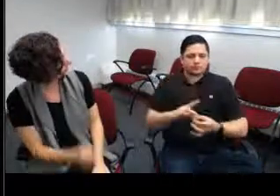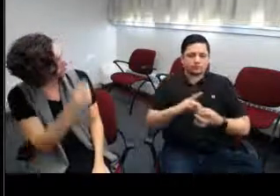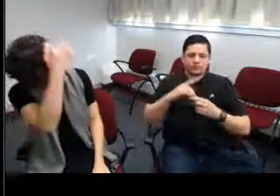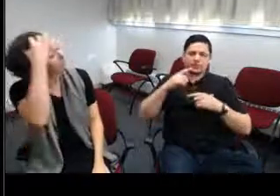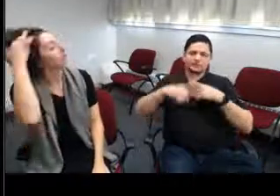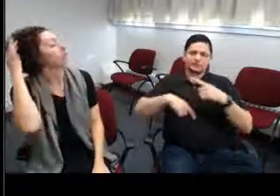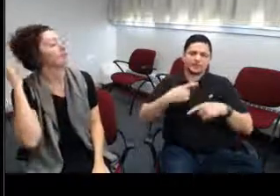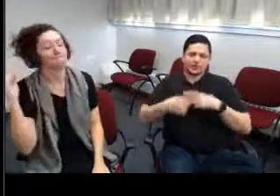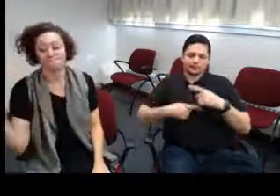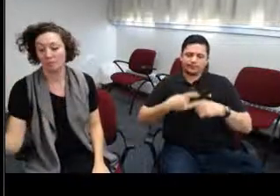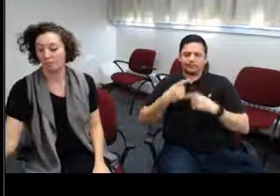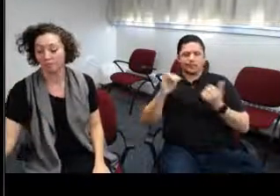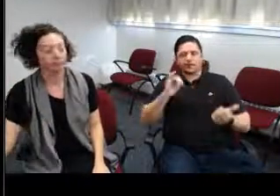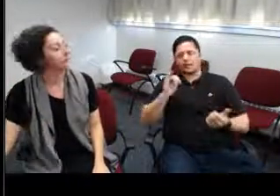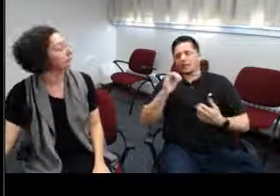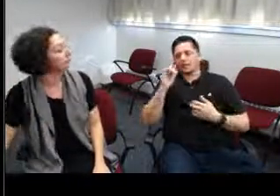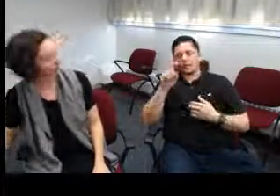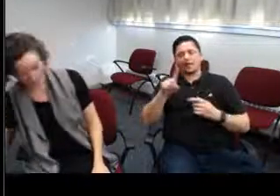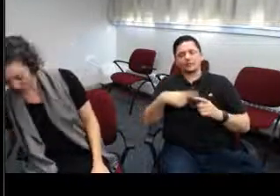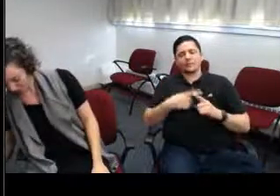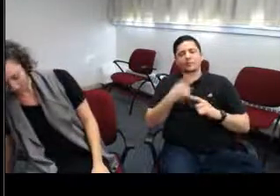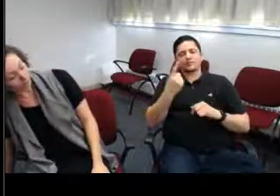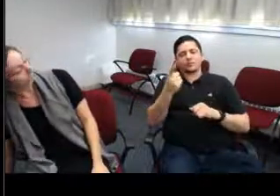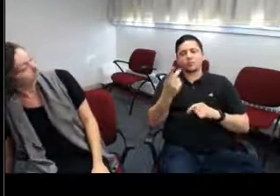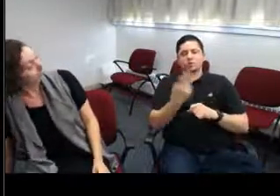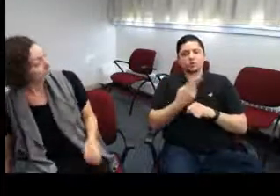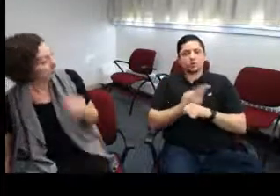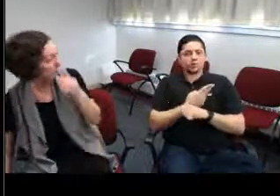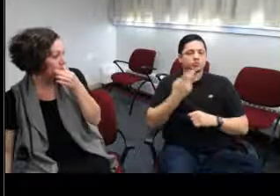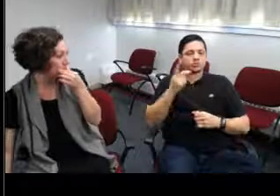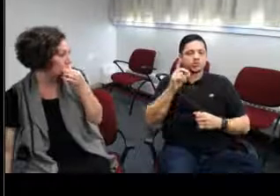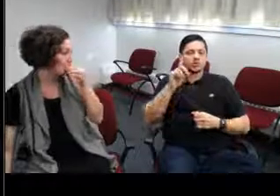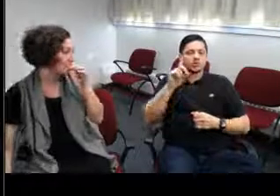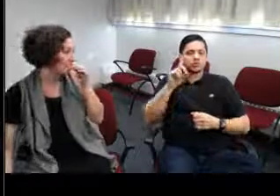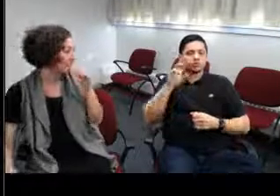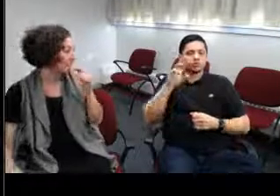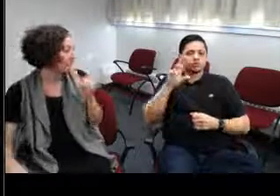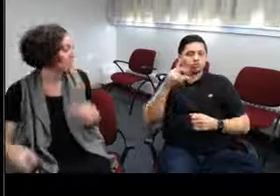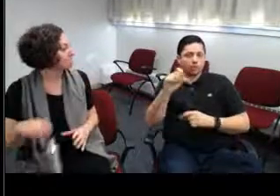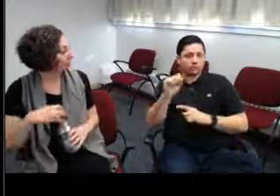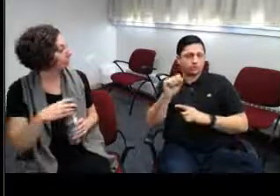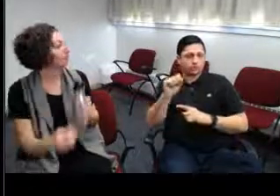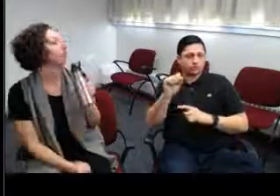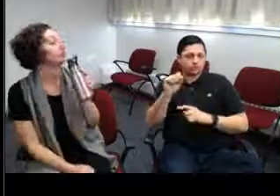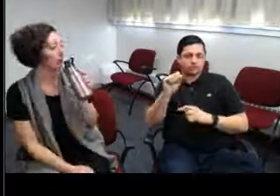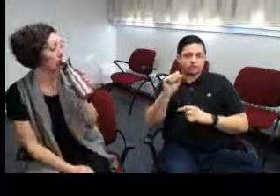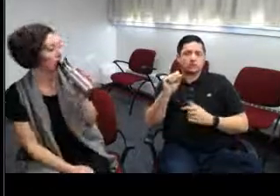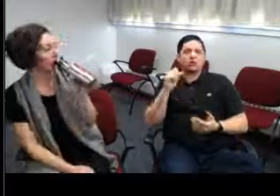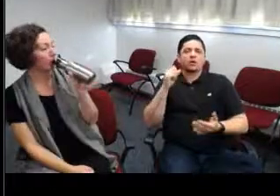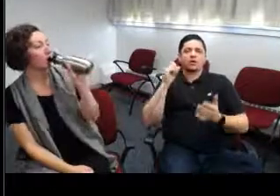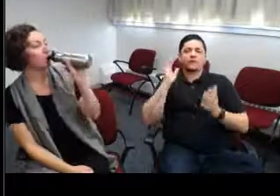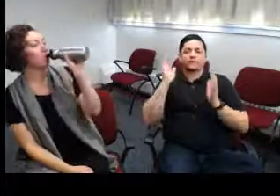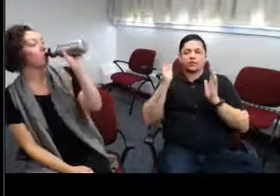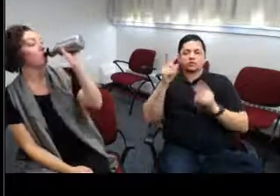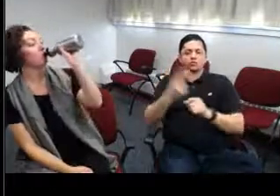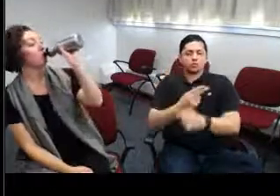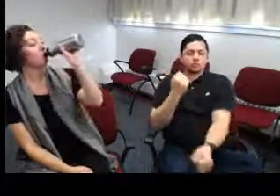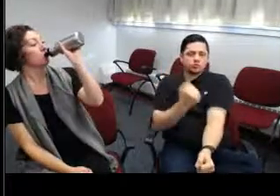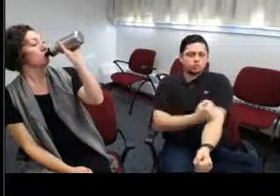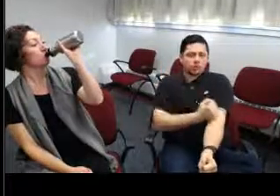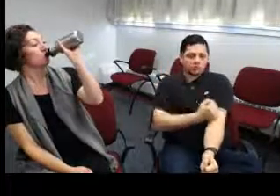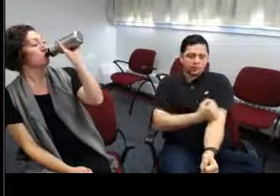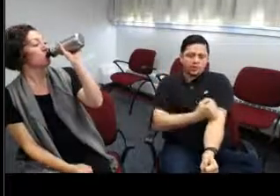Yes, there might be situations where a person is very attached to a particular sign